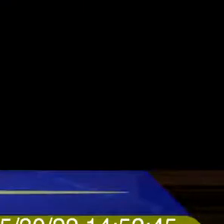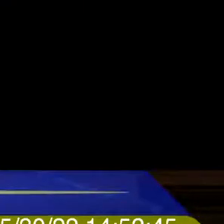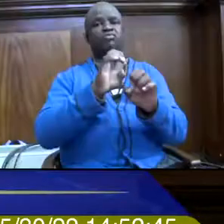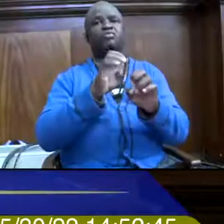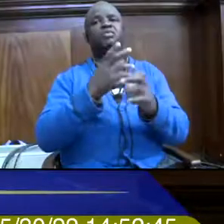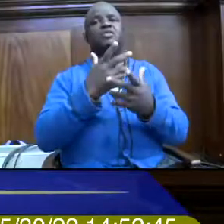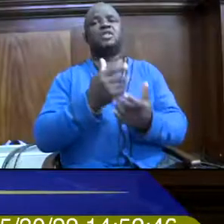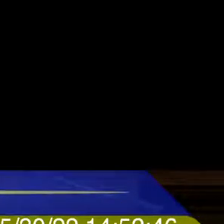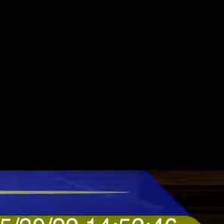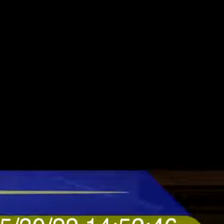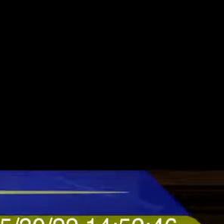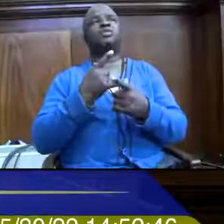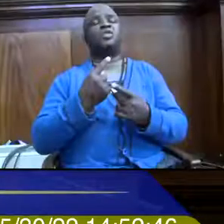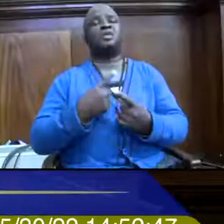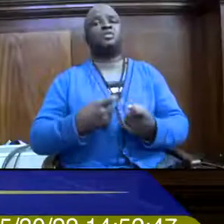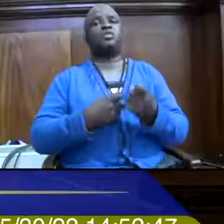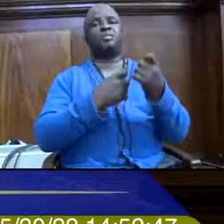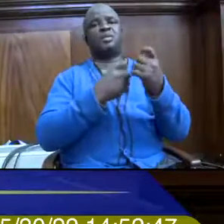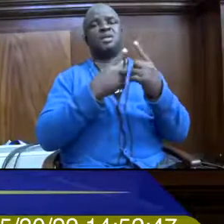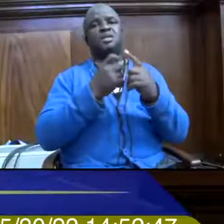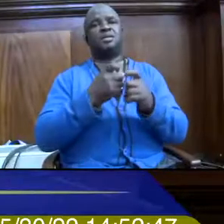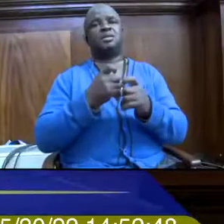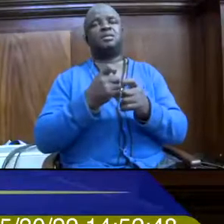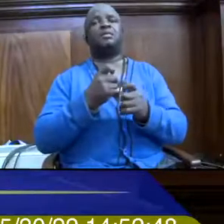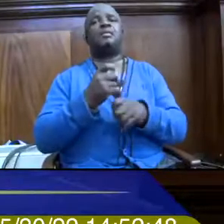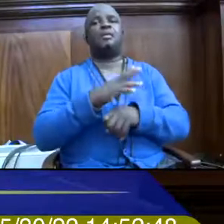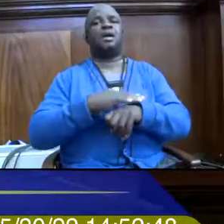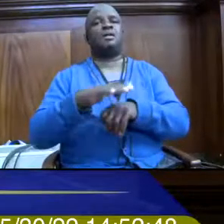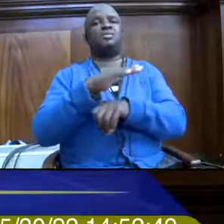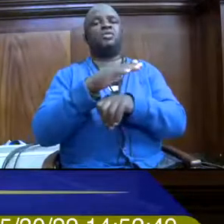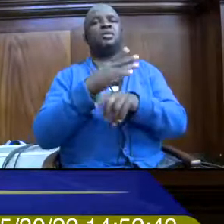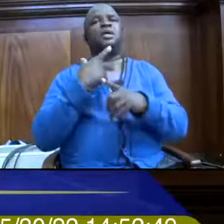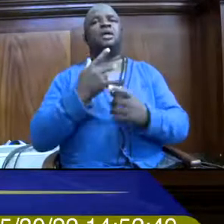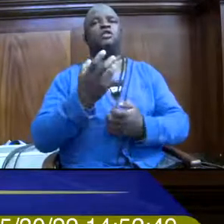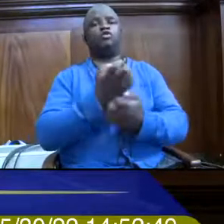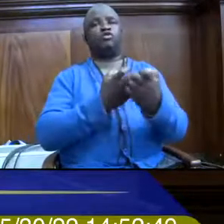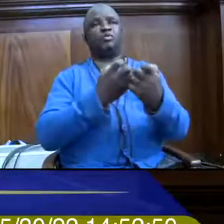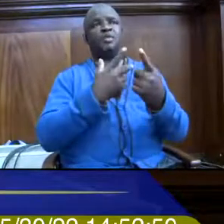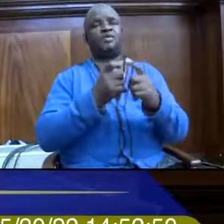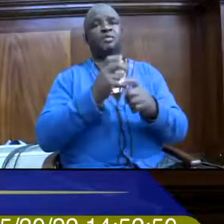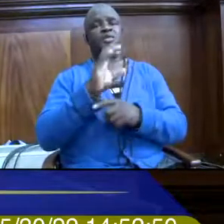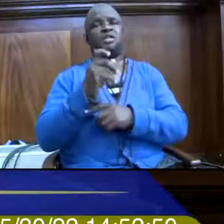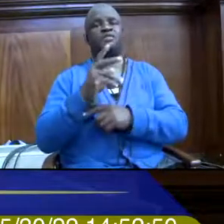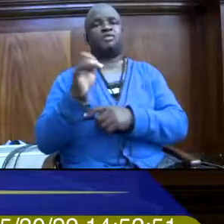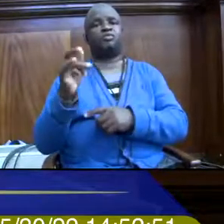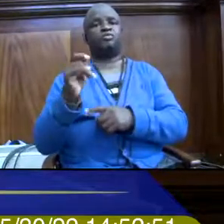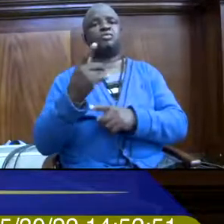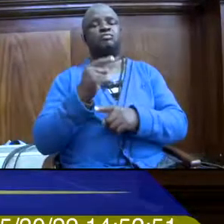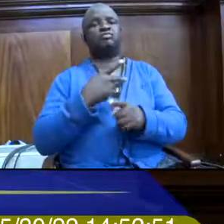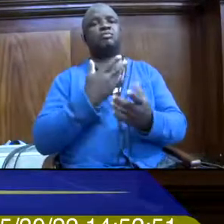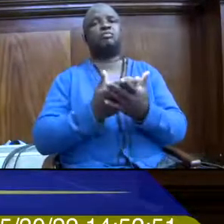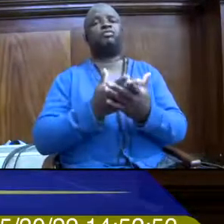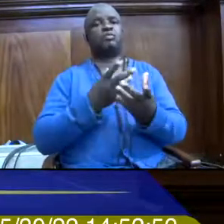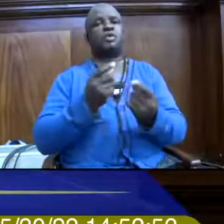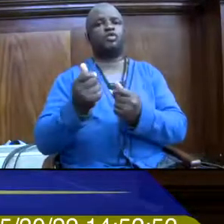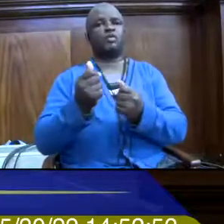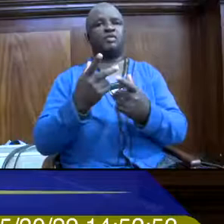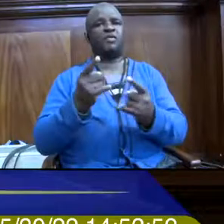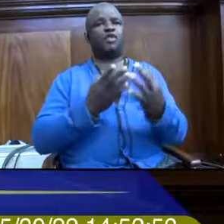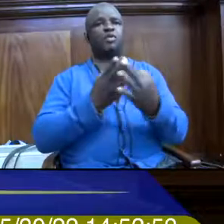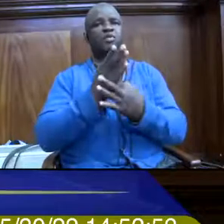grievances expressed myself too and seek a remedy through negotiations the